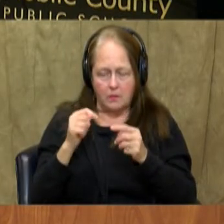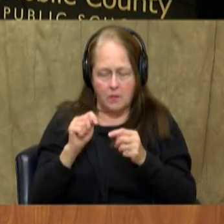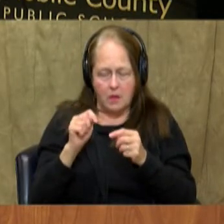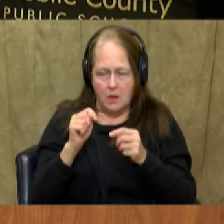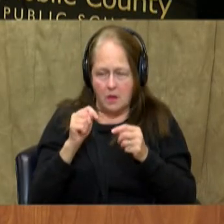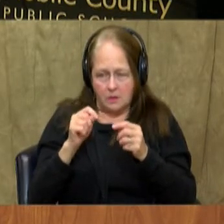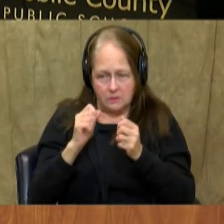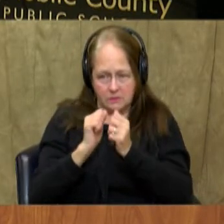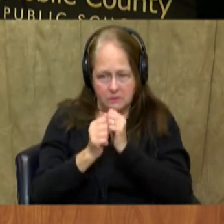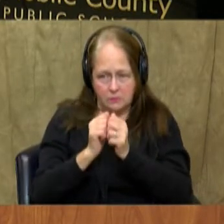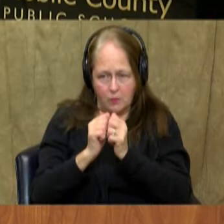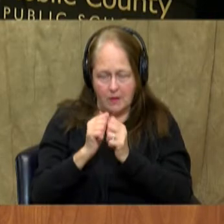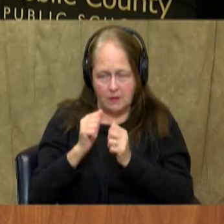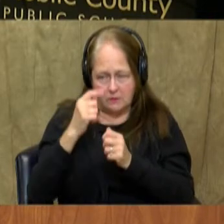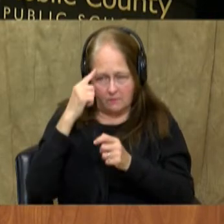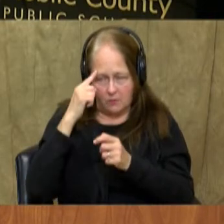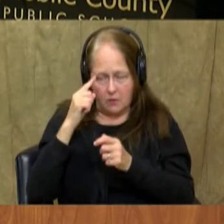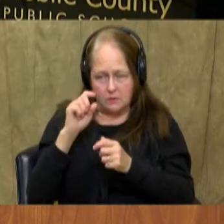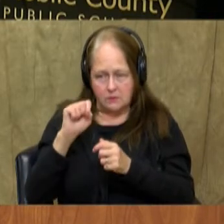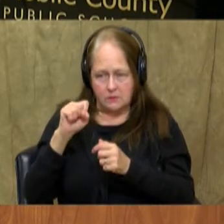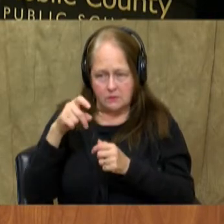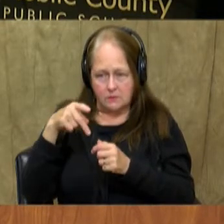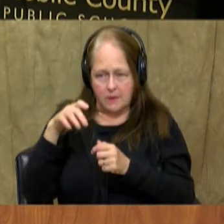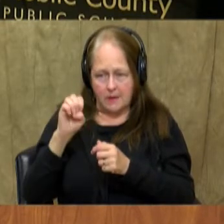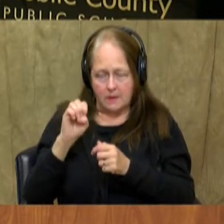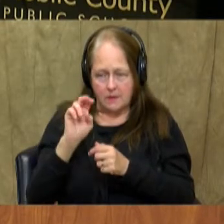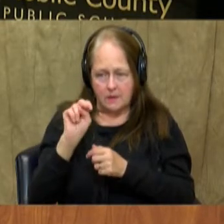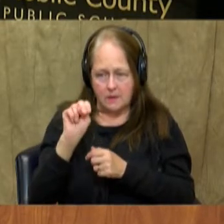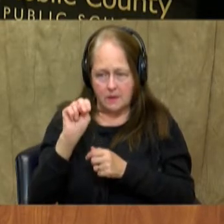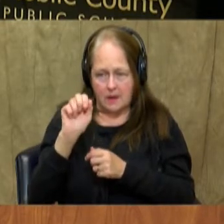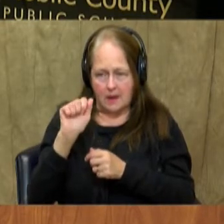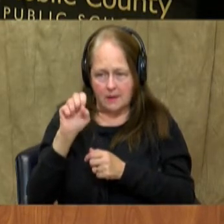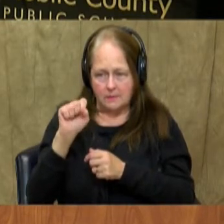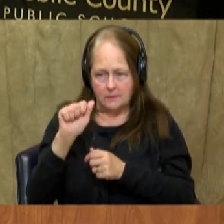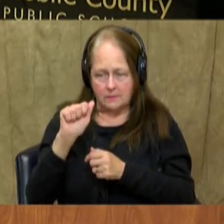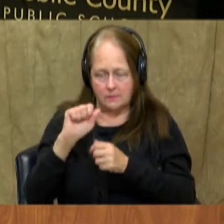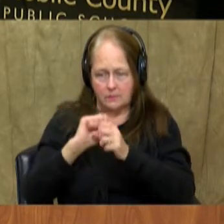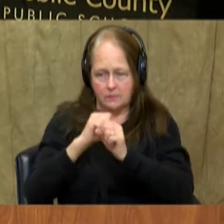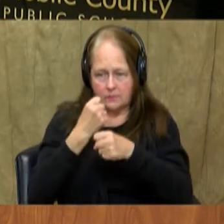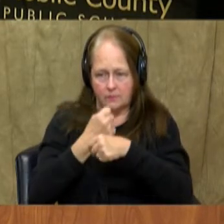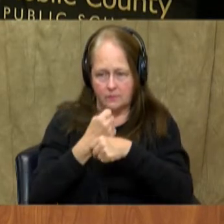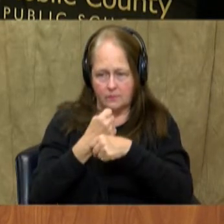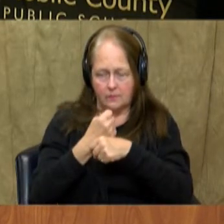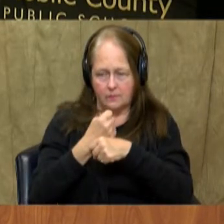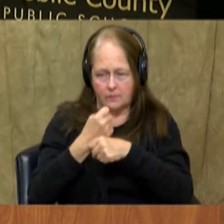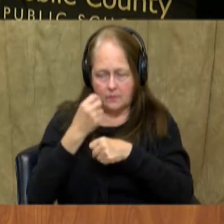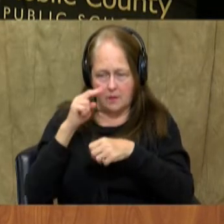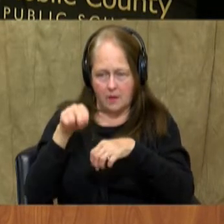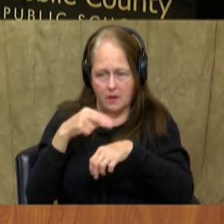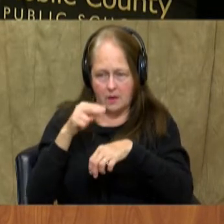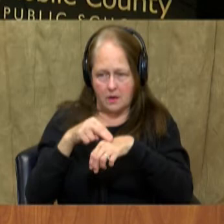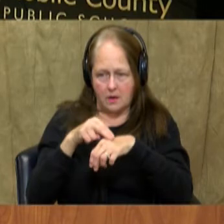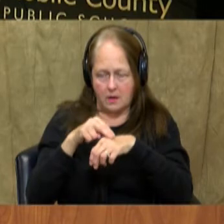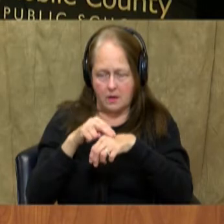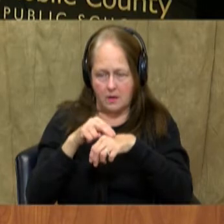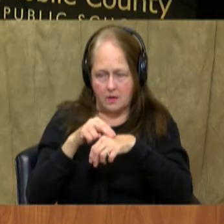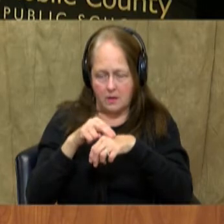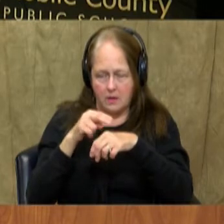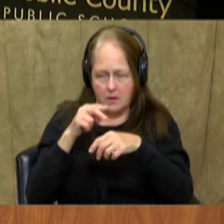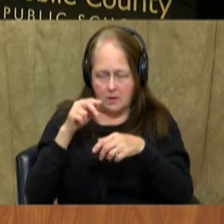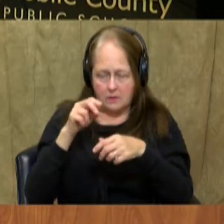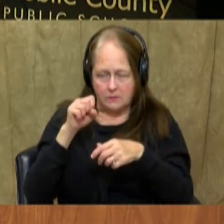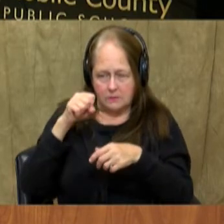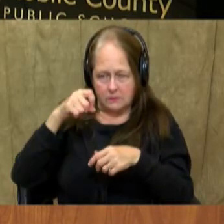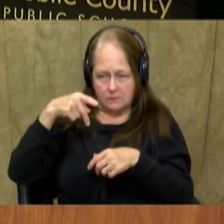space race. And this is when we have NASA being created. And NASA stands for the National Aeronautics and